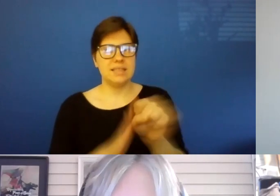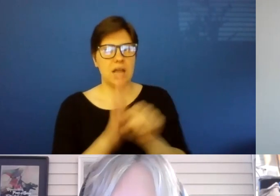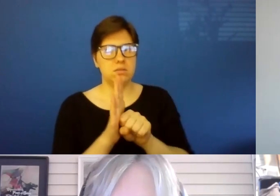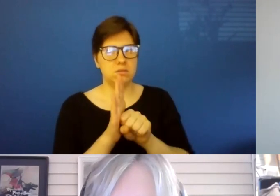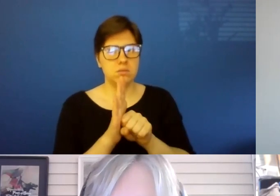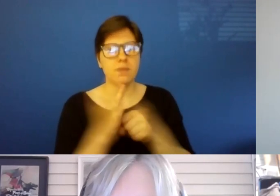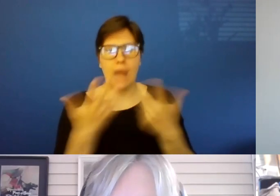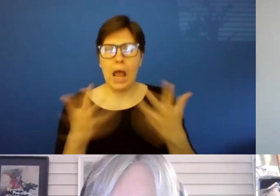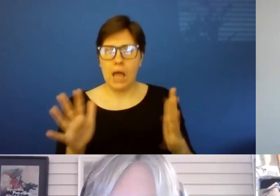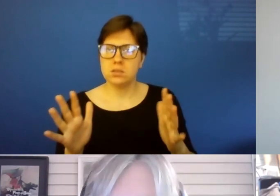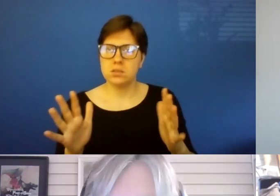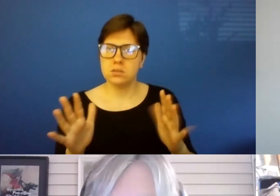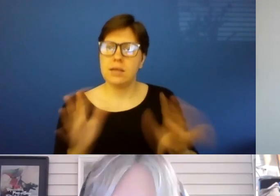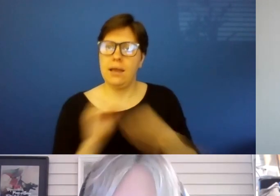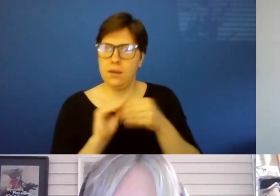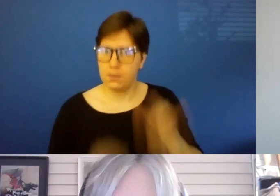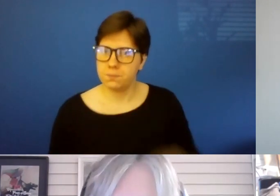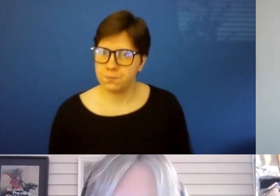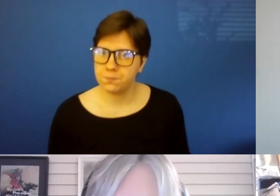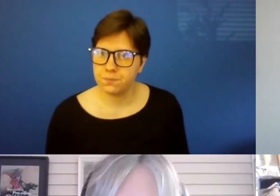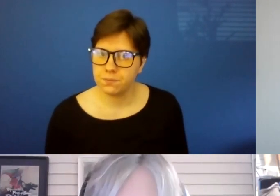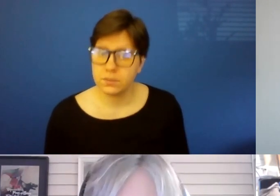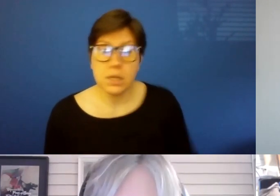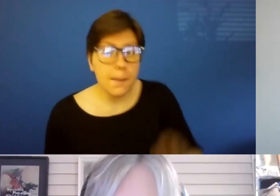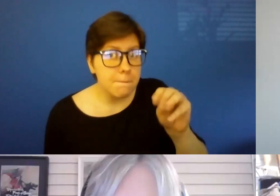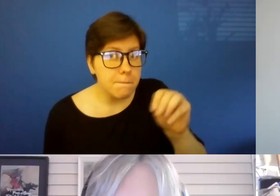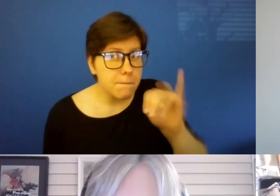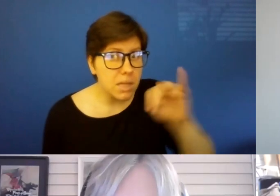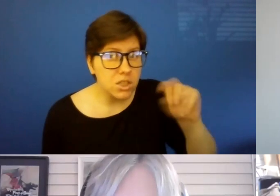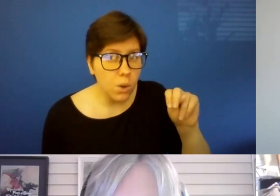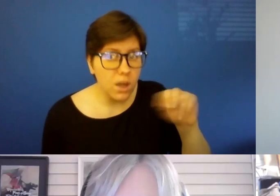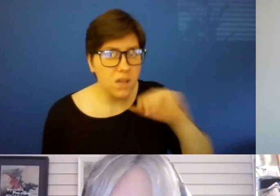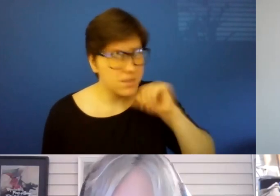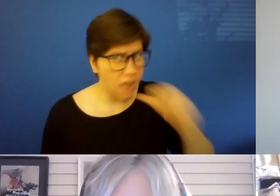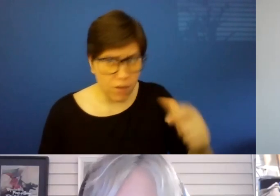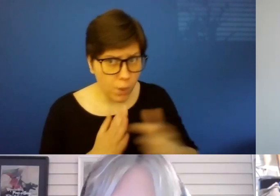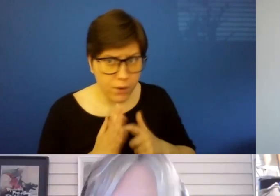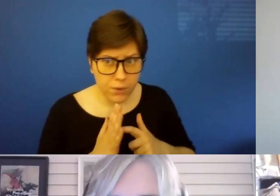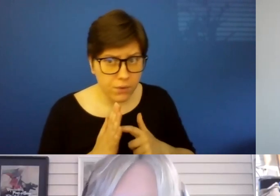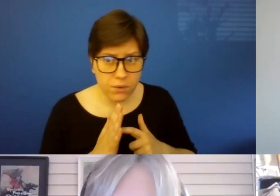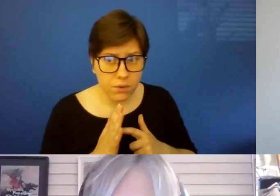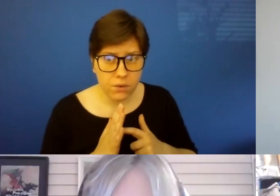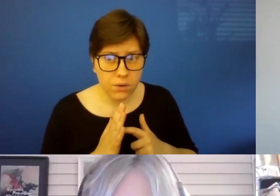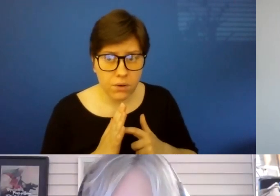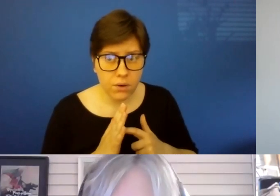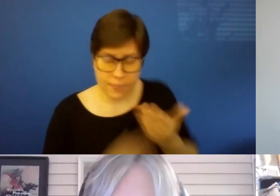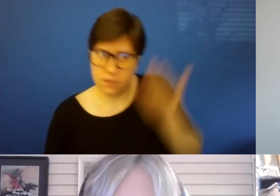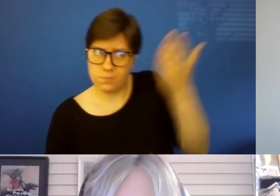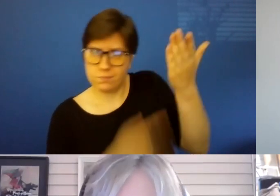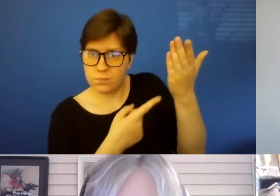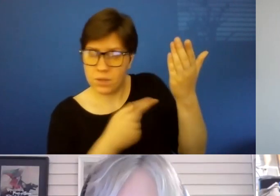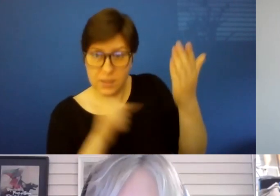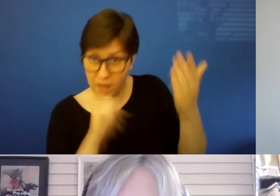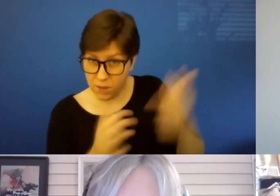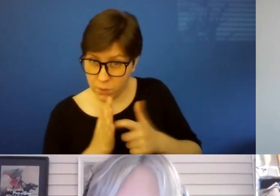that. Correct. And in Minnesota, it's not being required. In the statute that's being considered in Minnesota, it's not